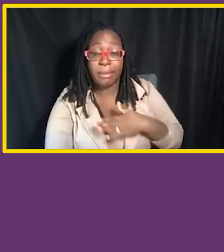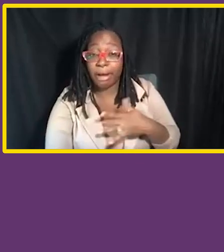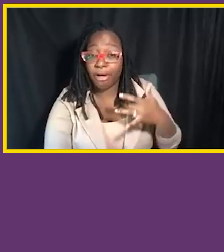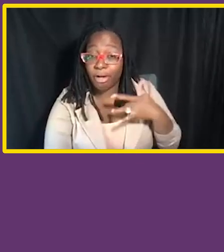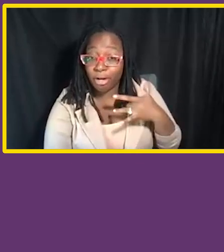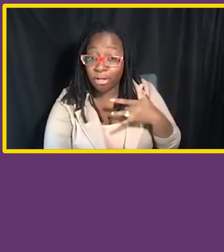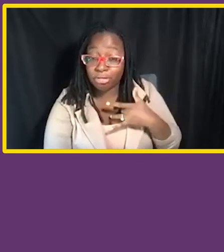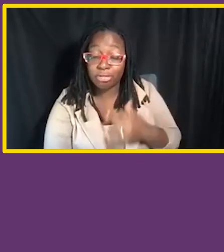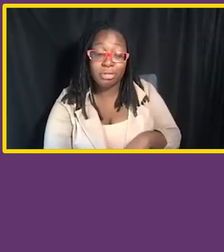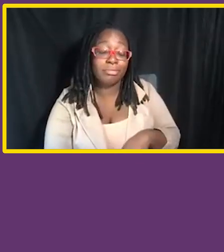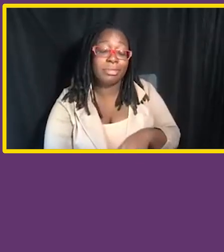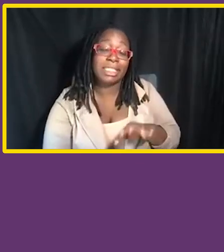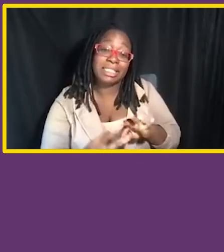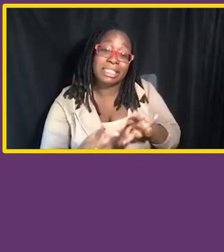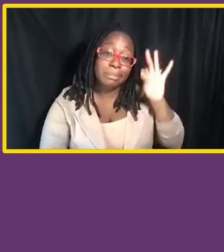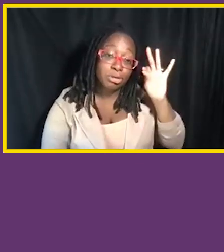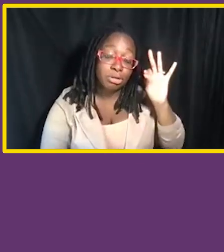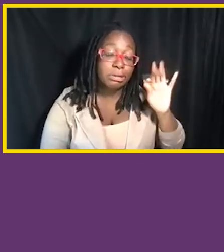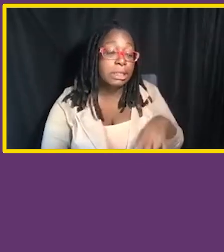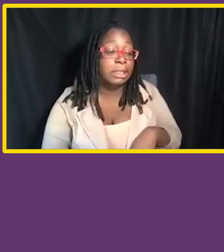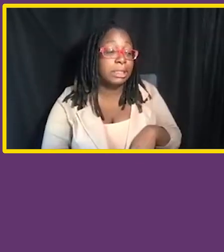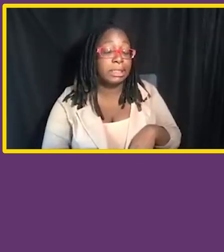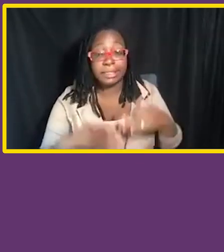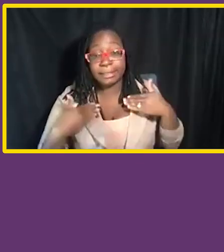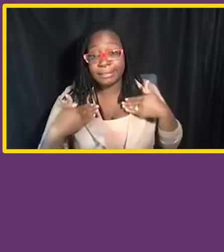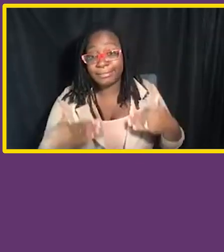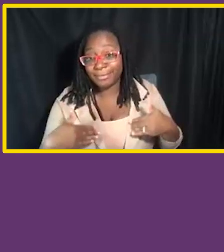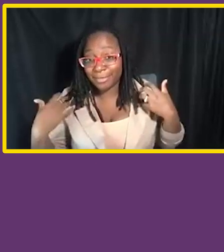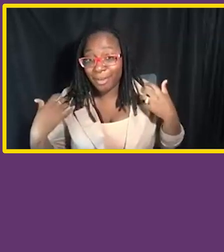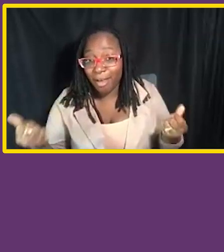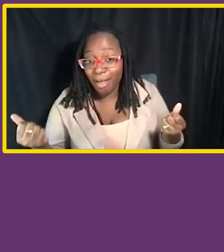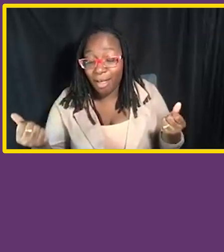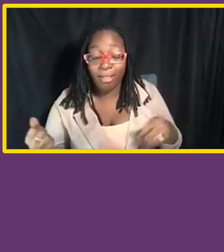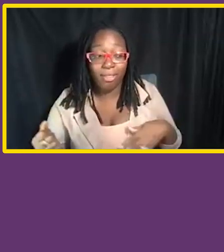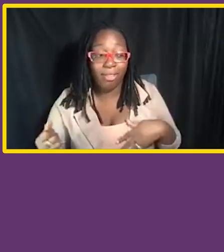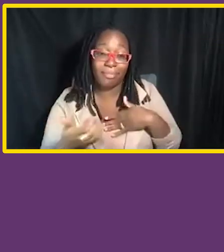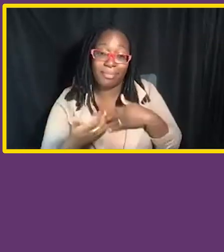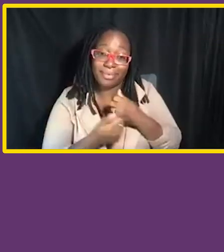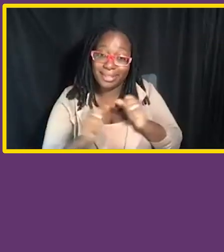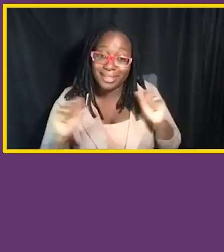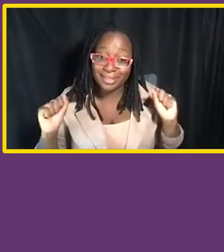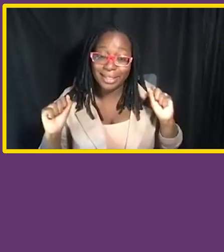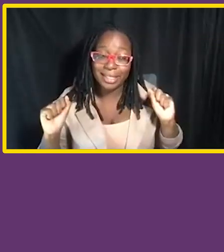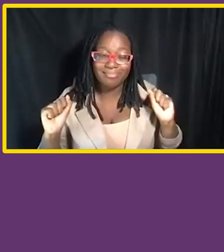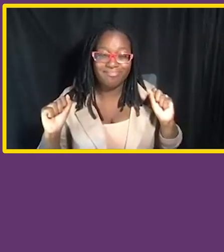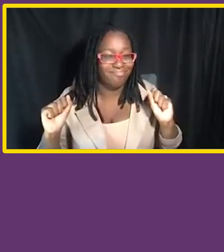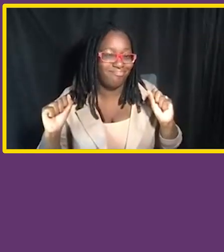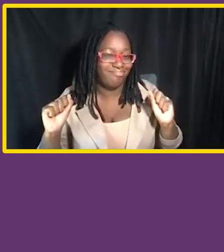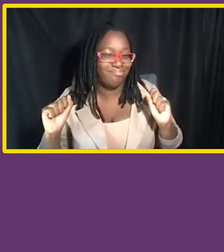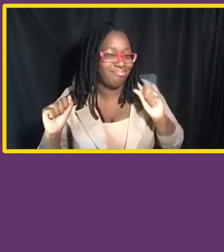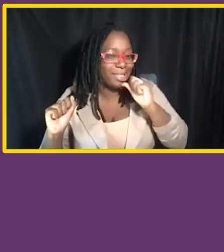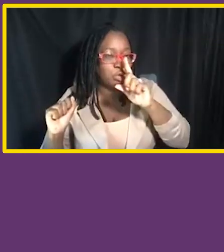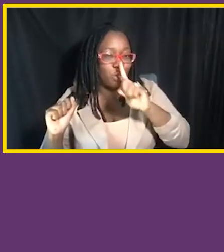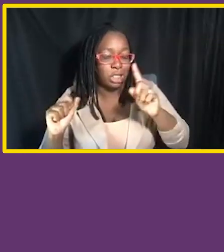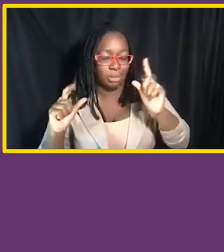need to protect my physical, my physical health, or like my physical safety. Those things don't come out of nowhere. Those